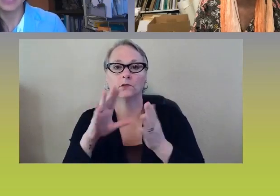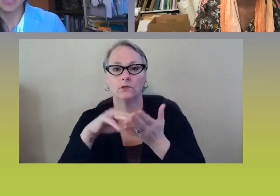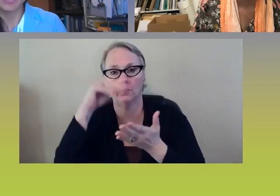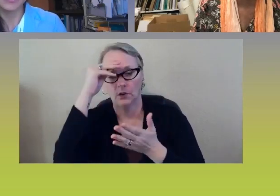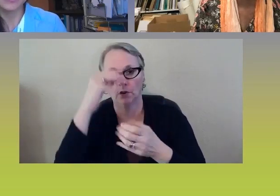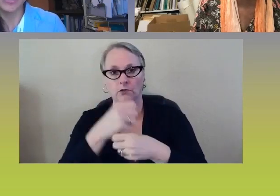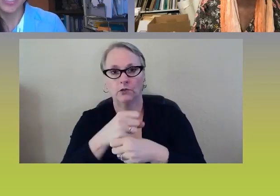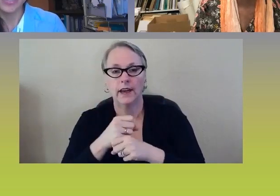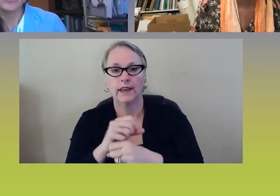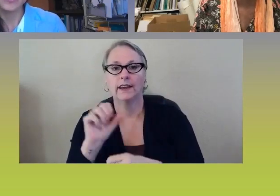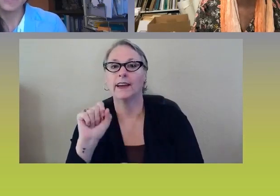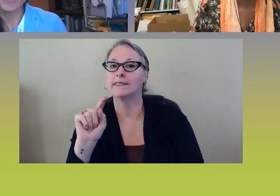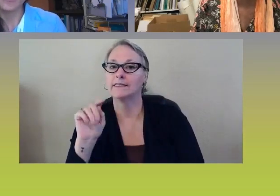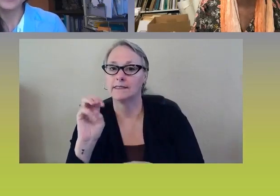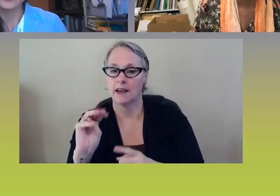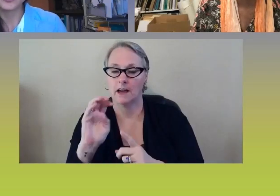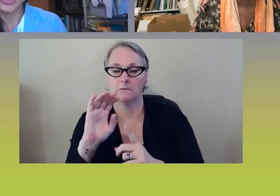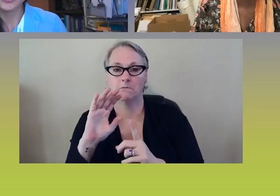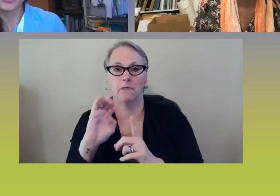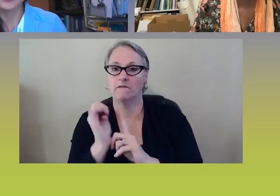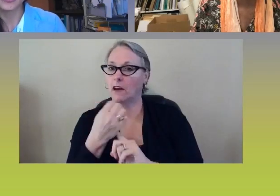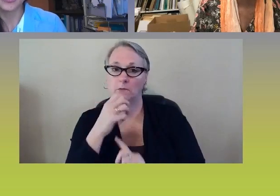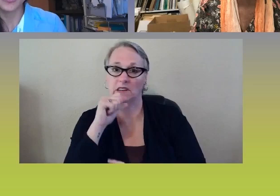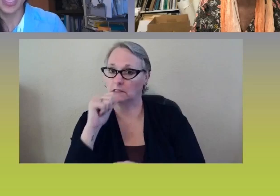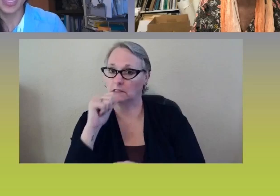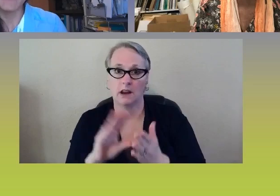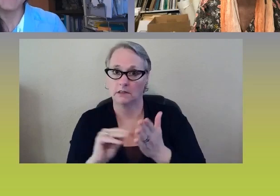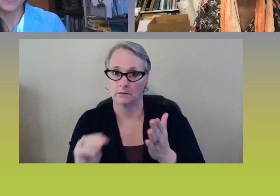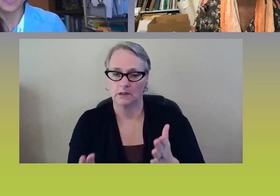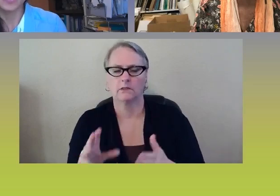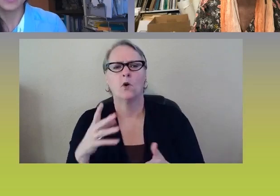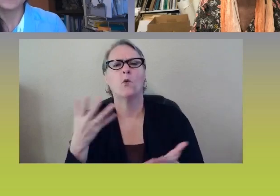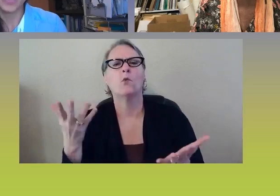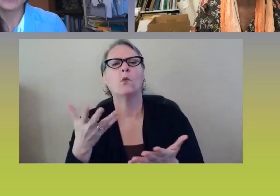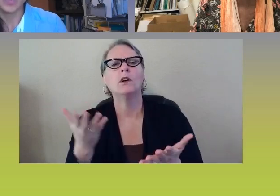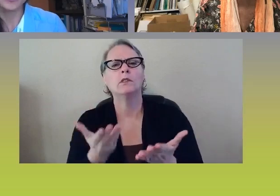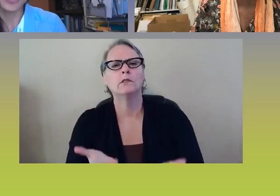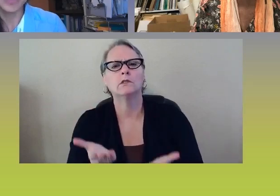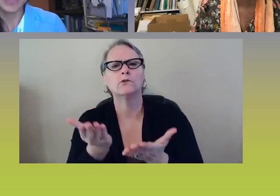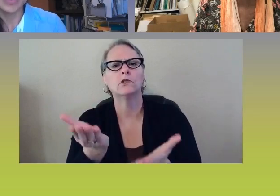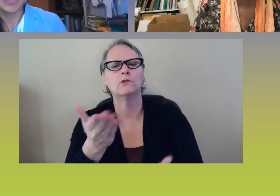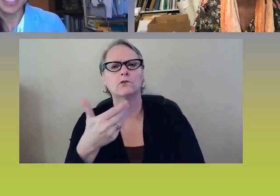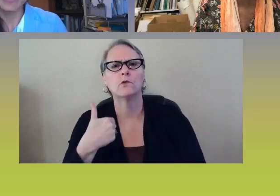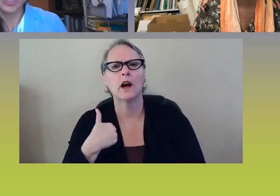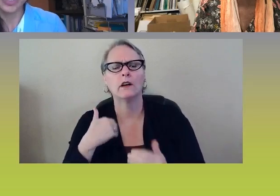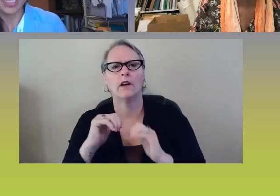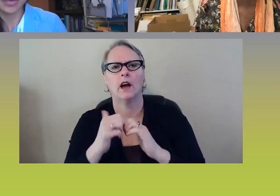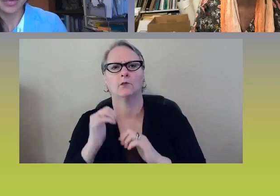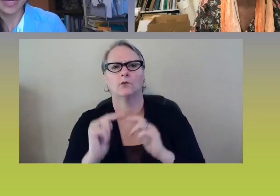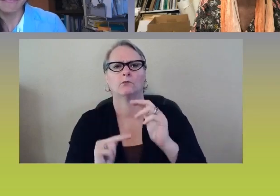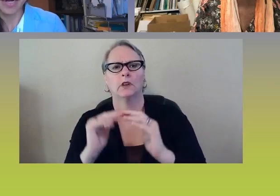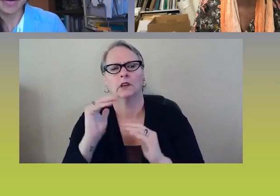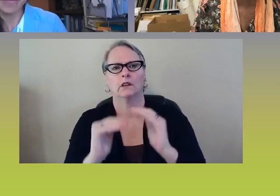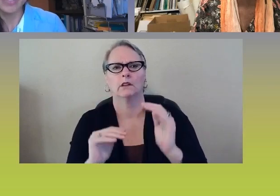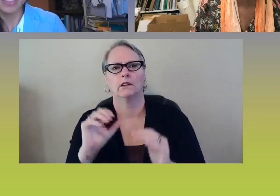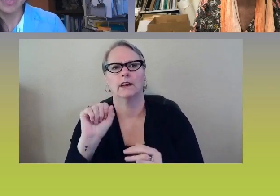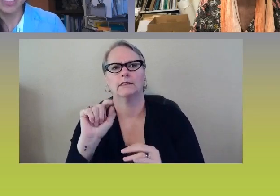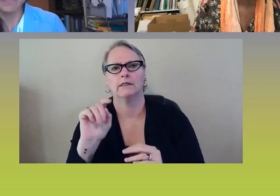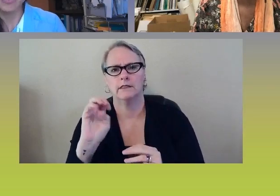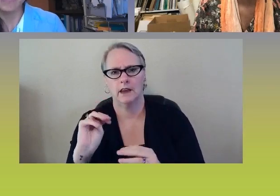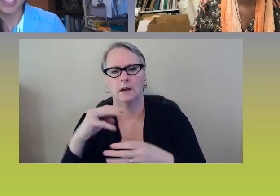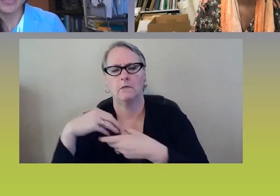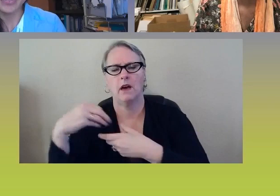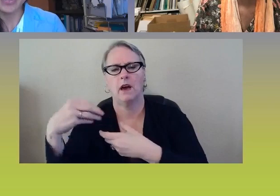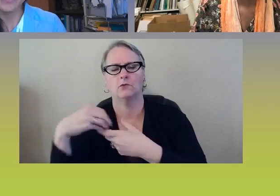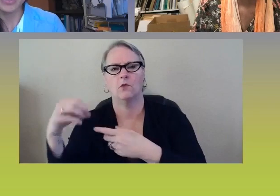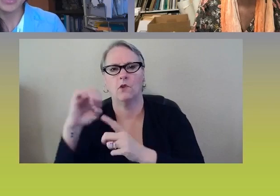environment is not costly. So, but what suggestions do you have on how to build a STEM-rich outdoor environment that